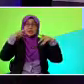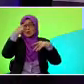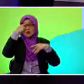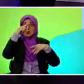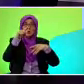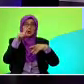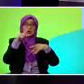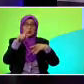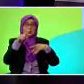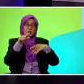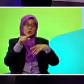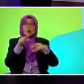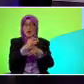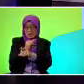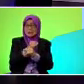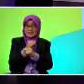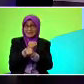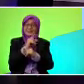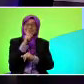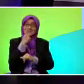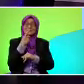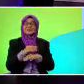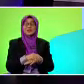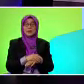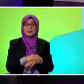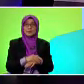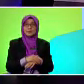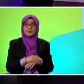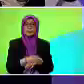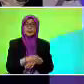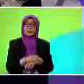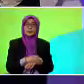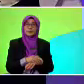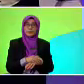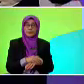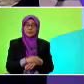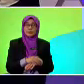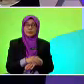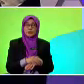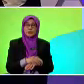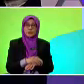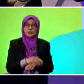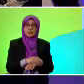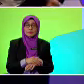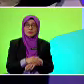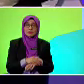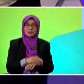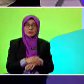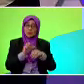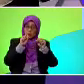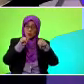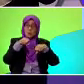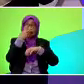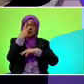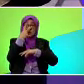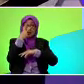it. Okay, so that is not Okay. vacuum sealed. It's just we just put it on the table, and I wrap it so that it won't